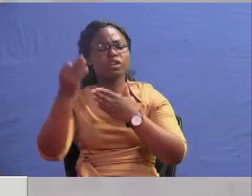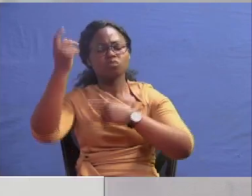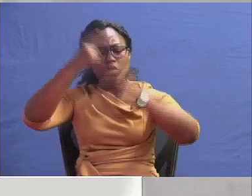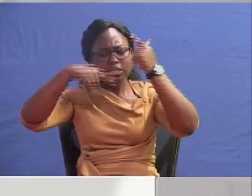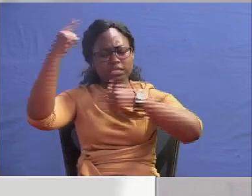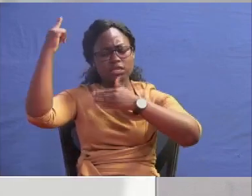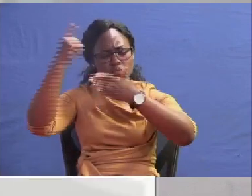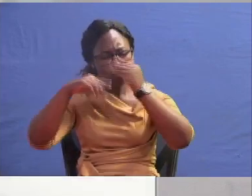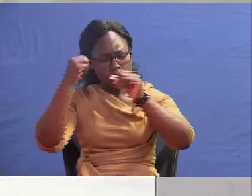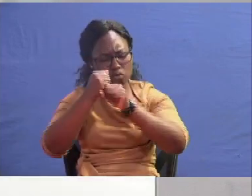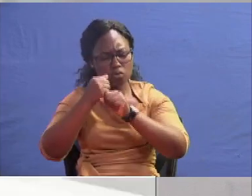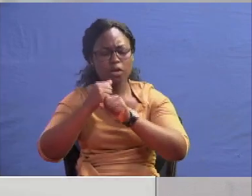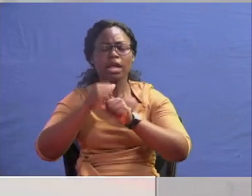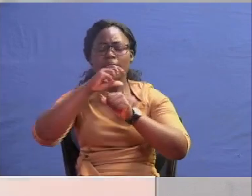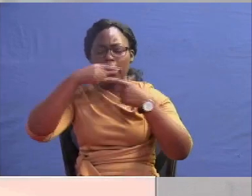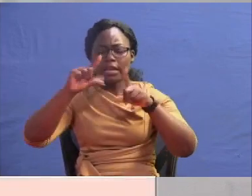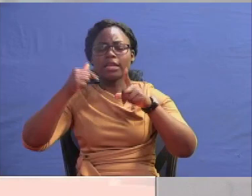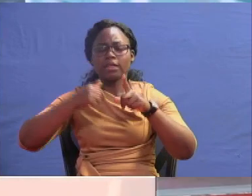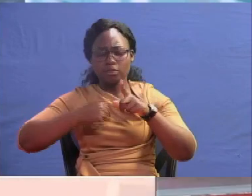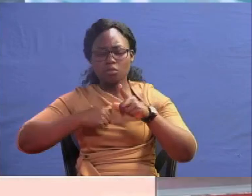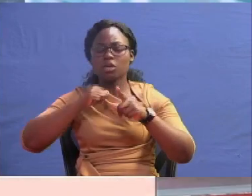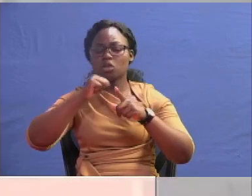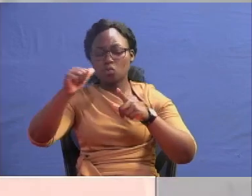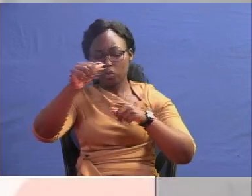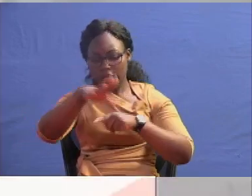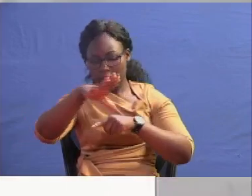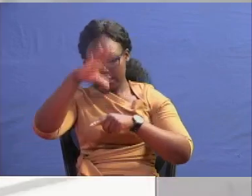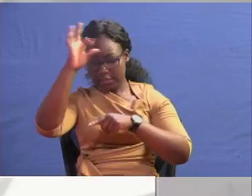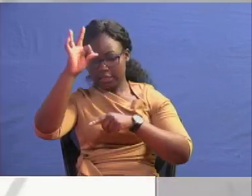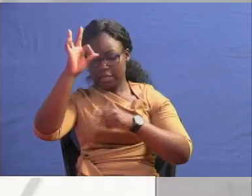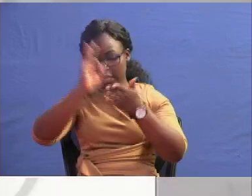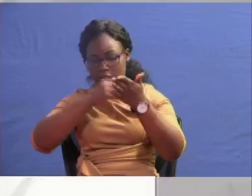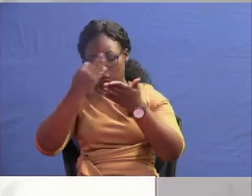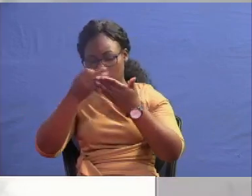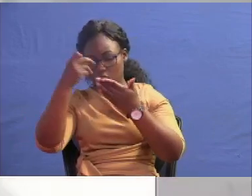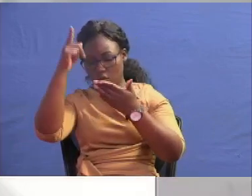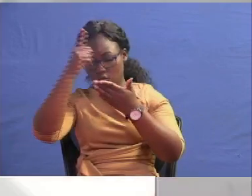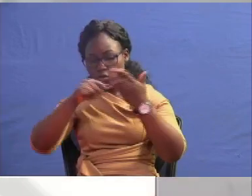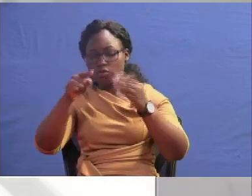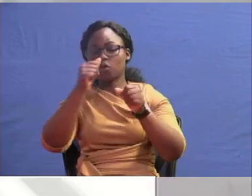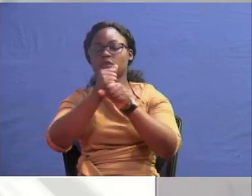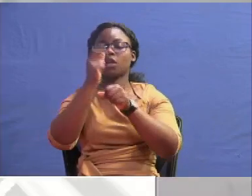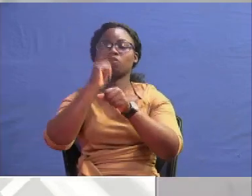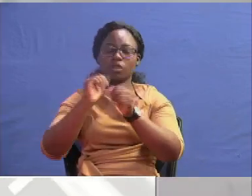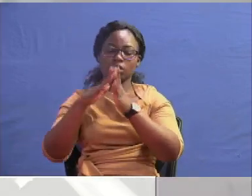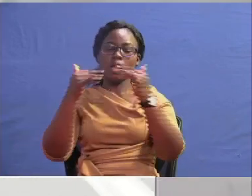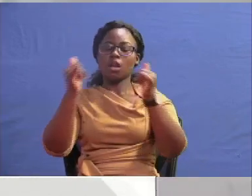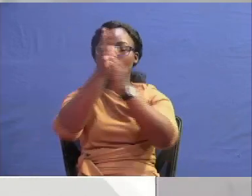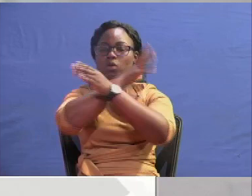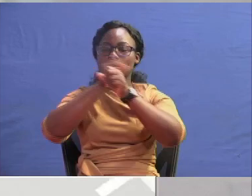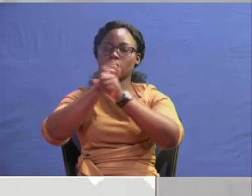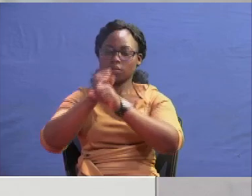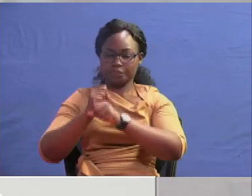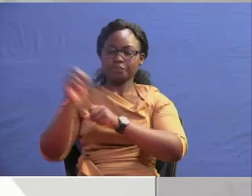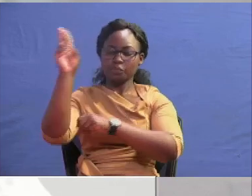doing, let me not be taking the fall for what you have done. Mm-hmm. President Uhuru Kenyatta's